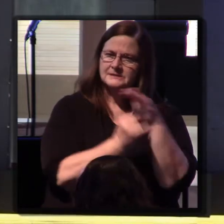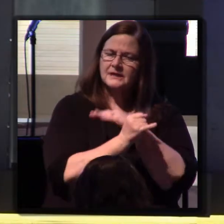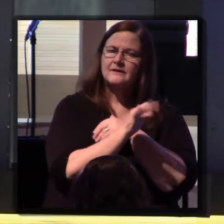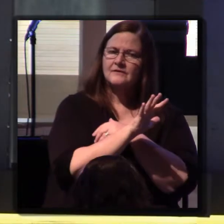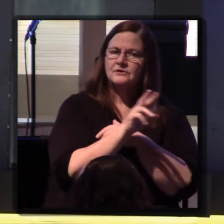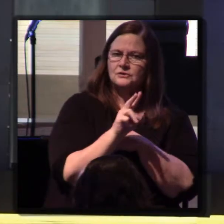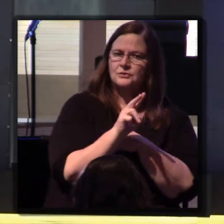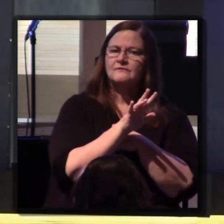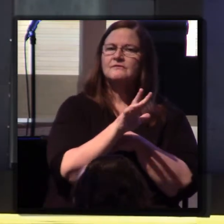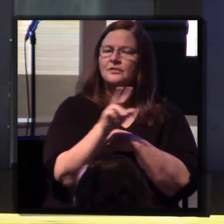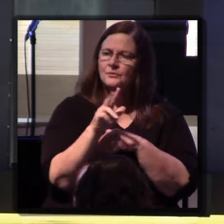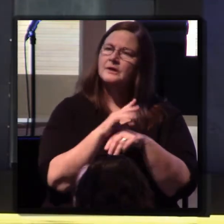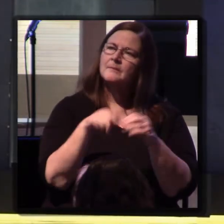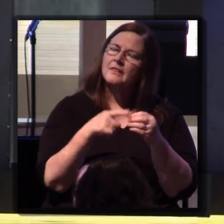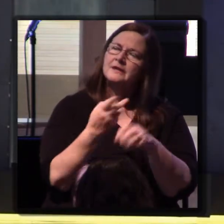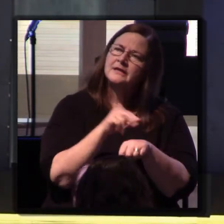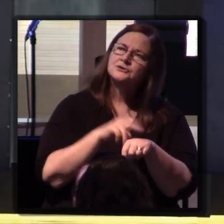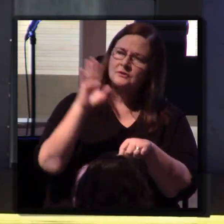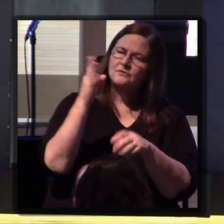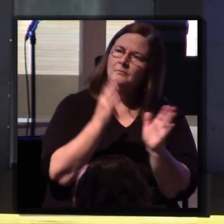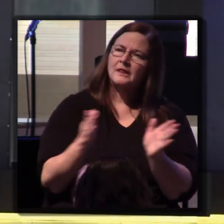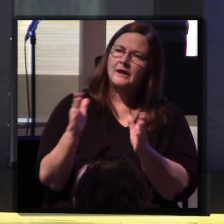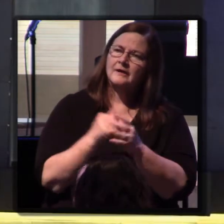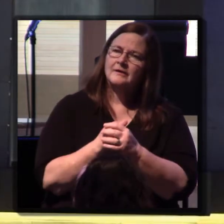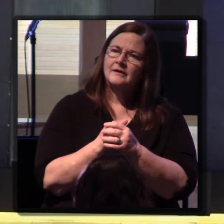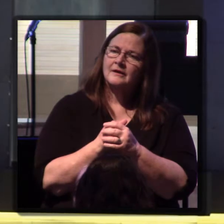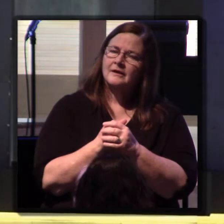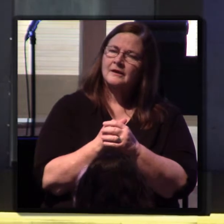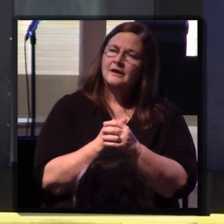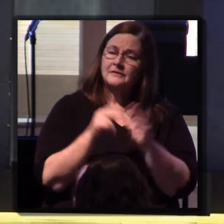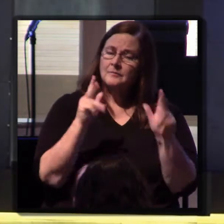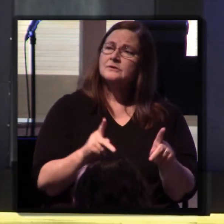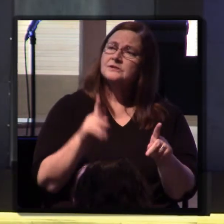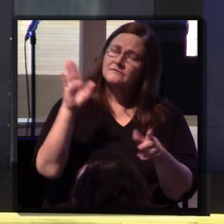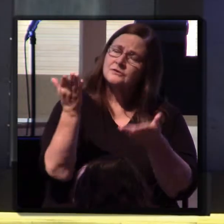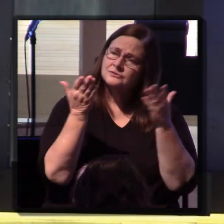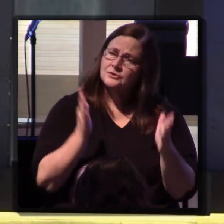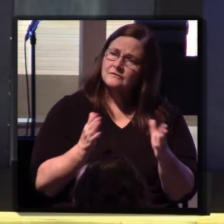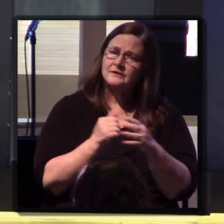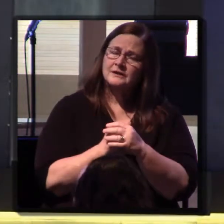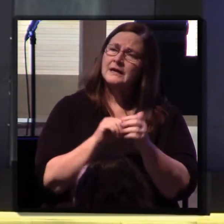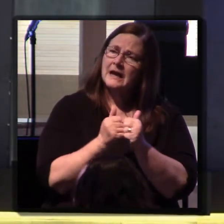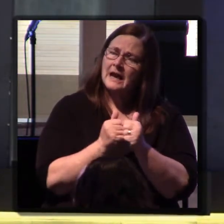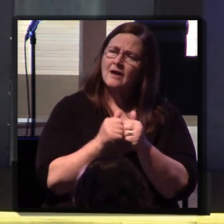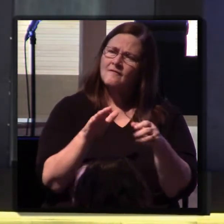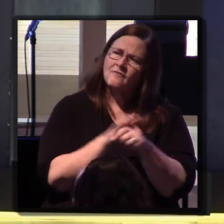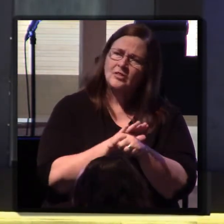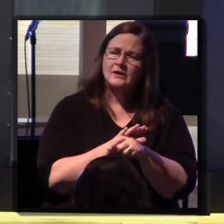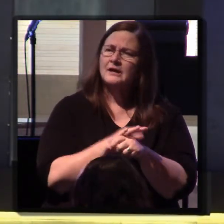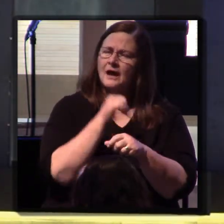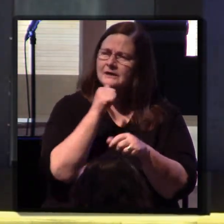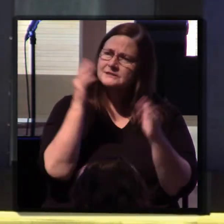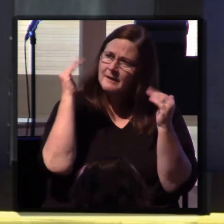these clear, profound reminders from Isaiah 52 and 53 about the nature of your plan,